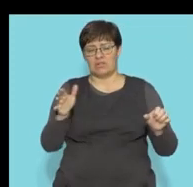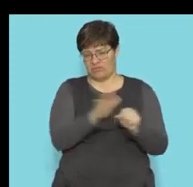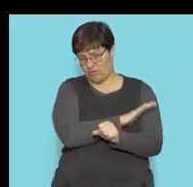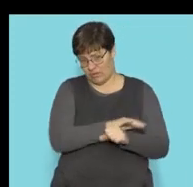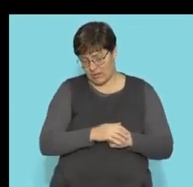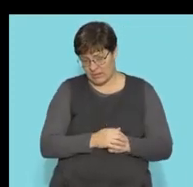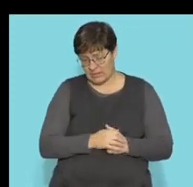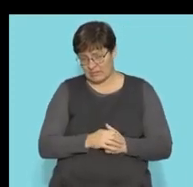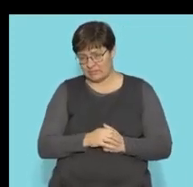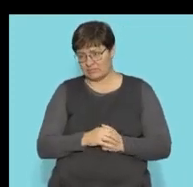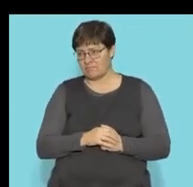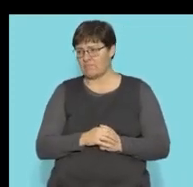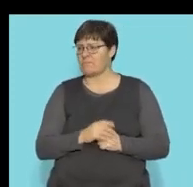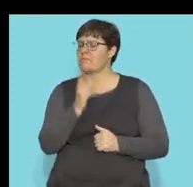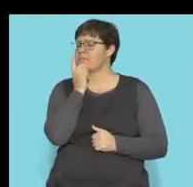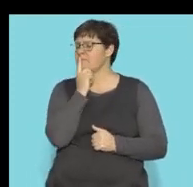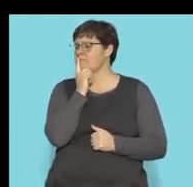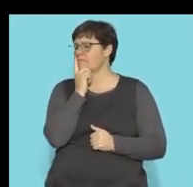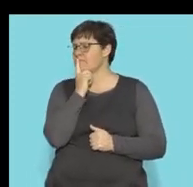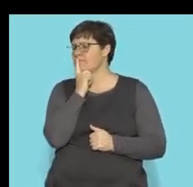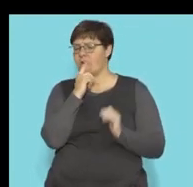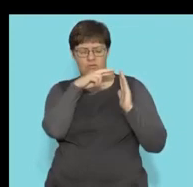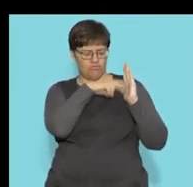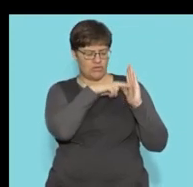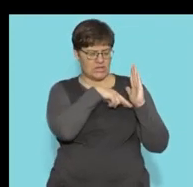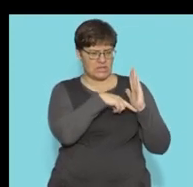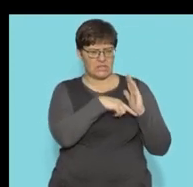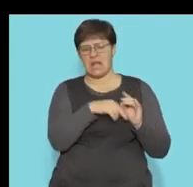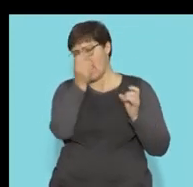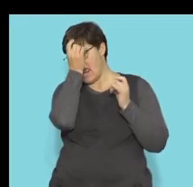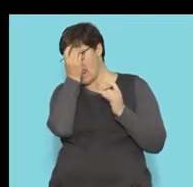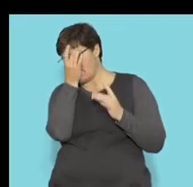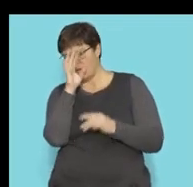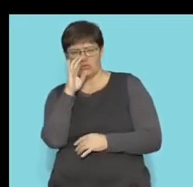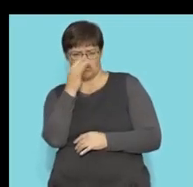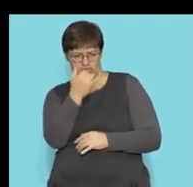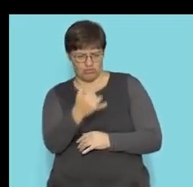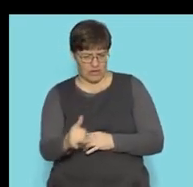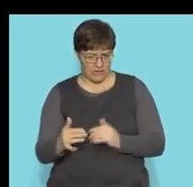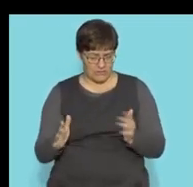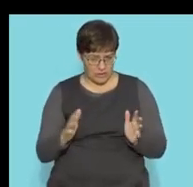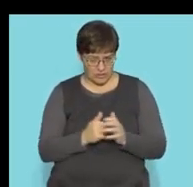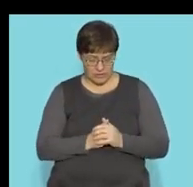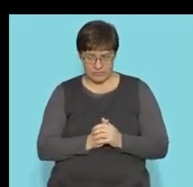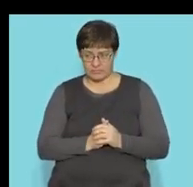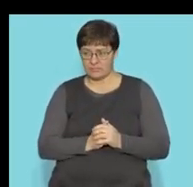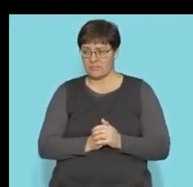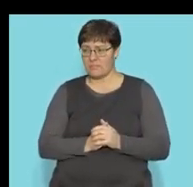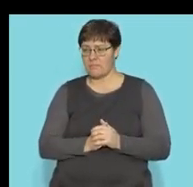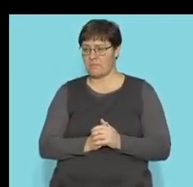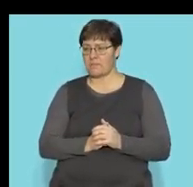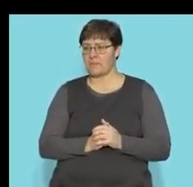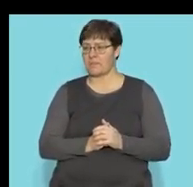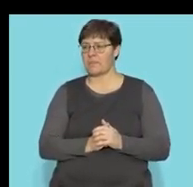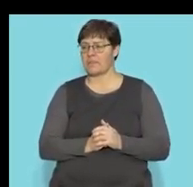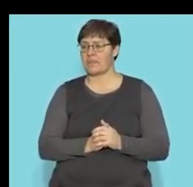So now I've checked my information. Here we go. here are my